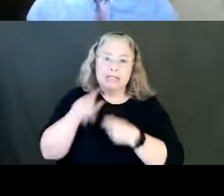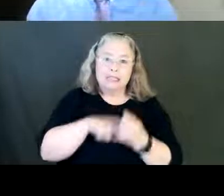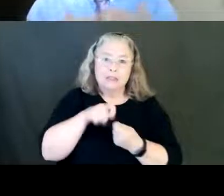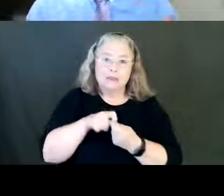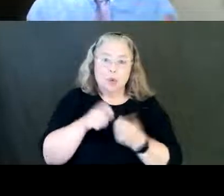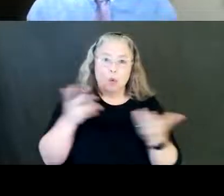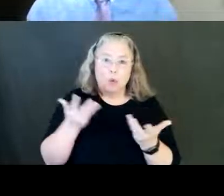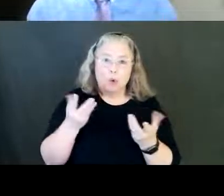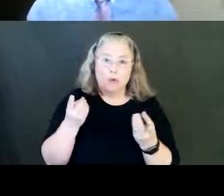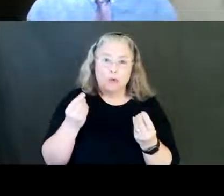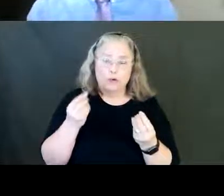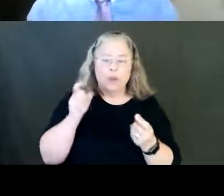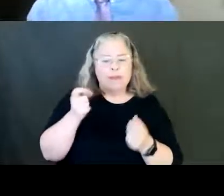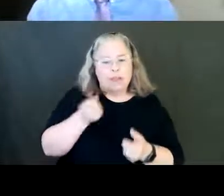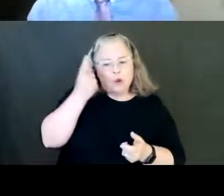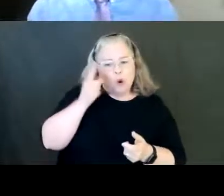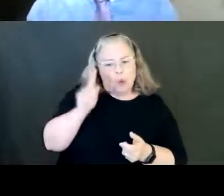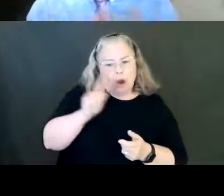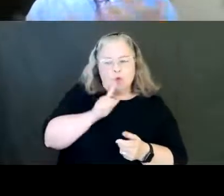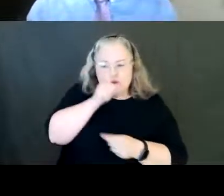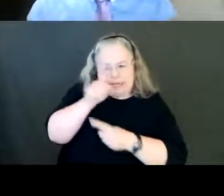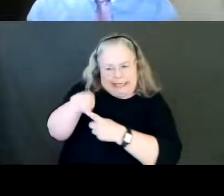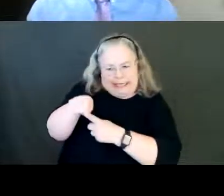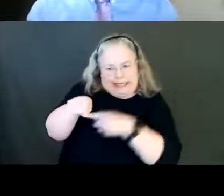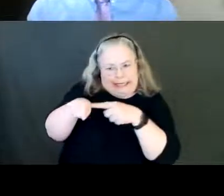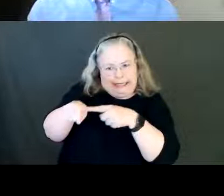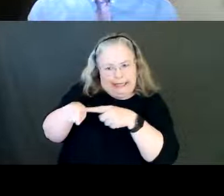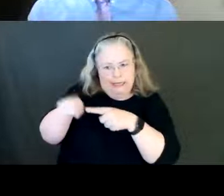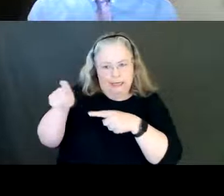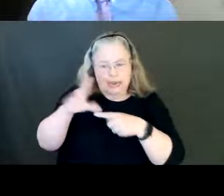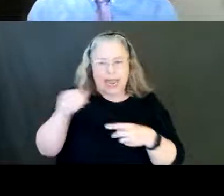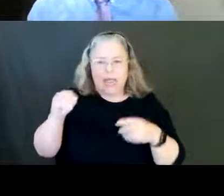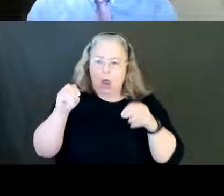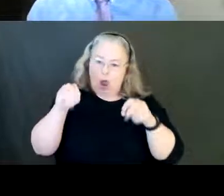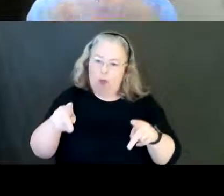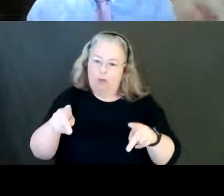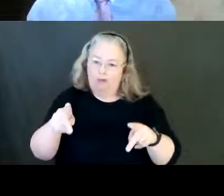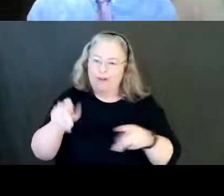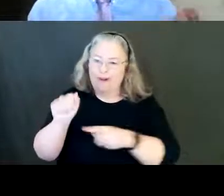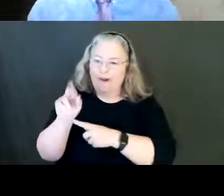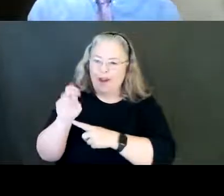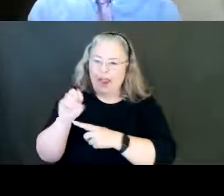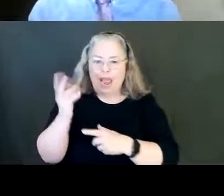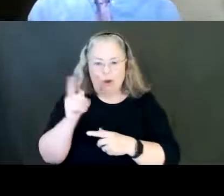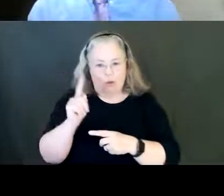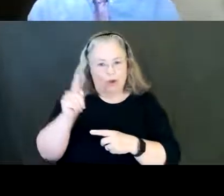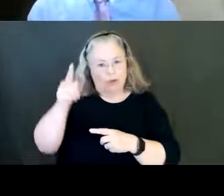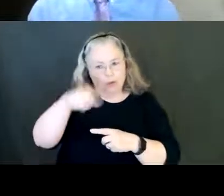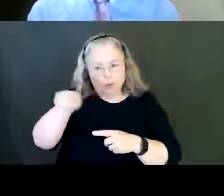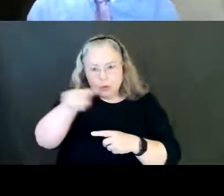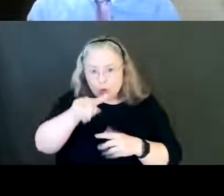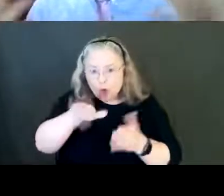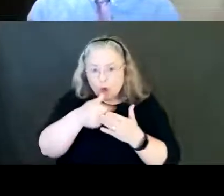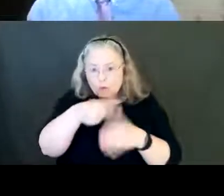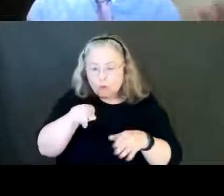understanding where the need is and what the opportunities are. And of course, where you are extremely vital